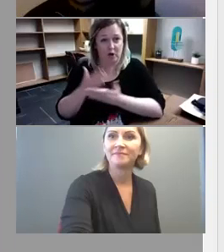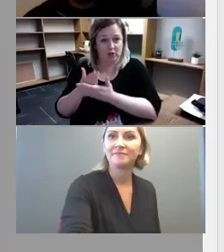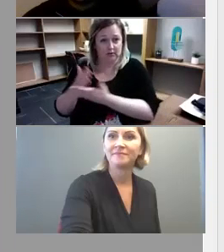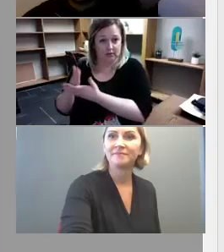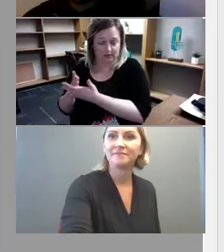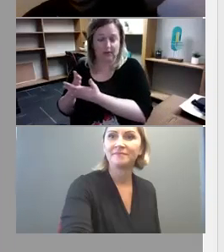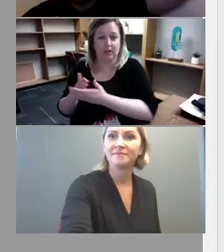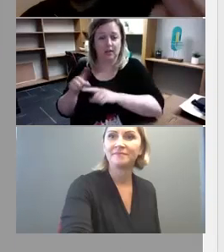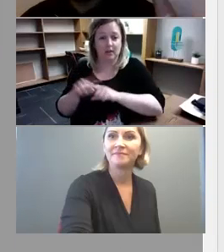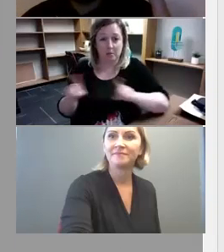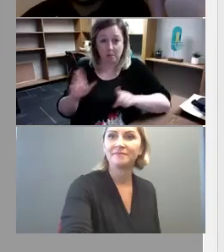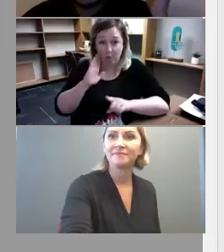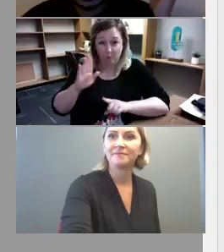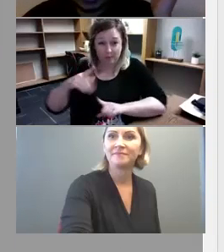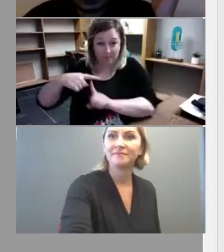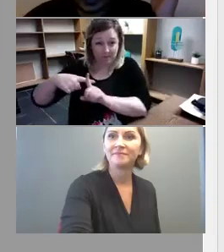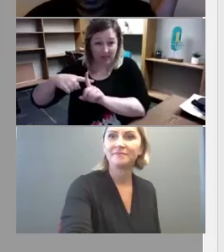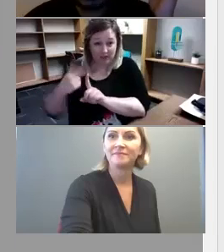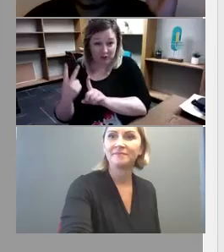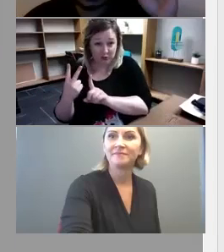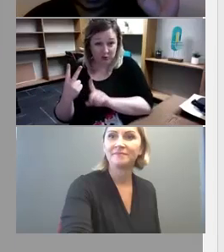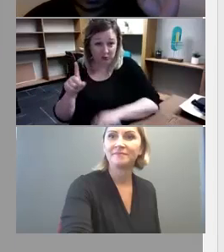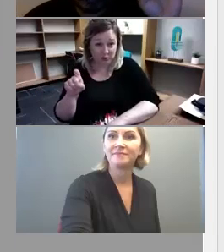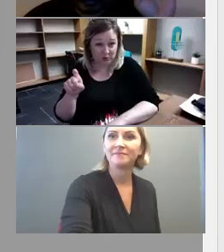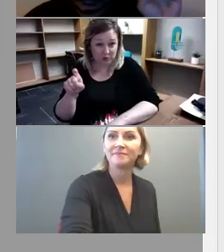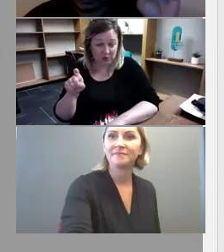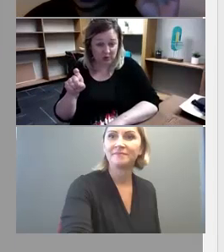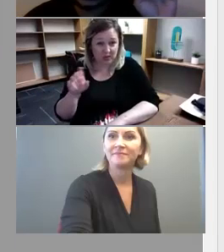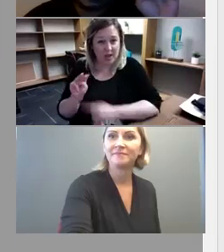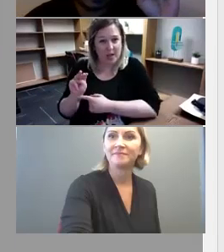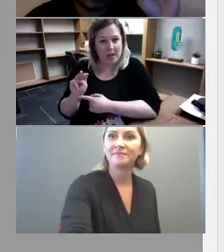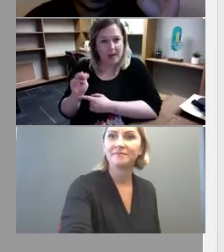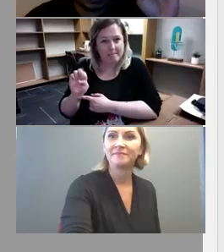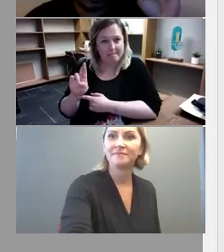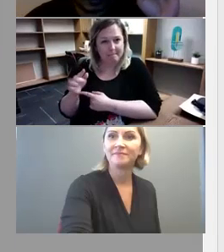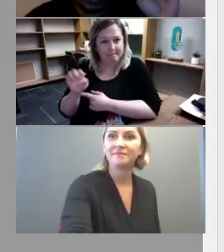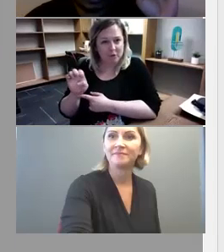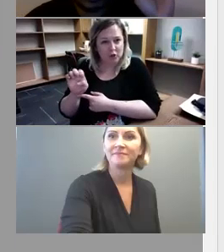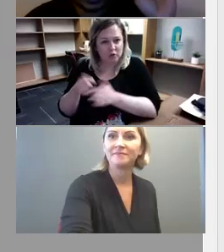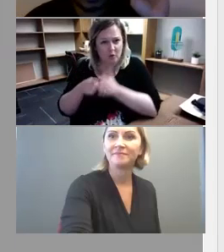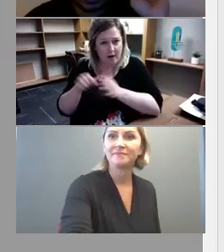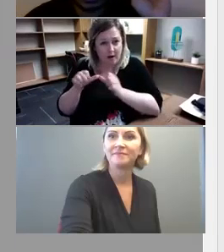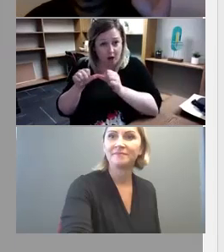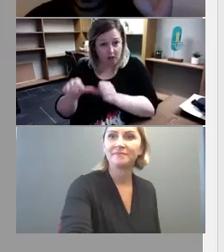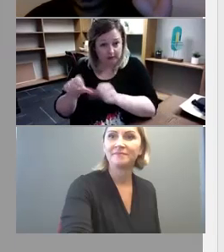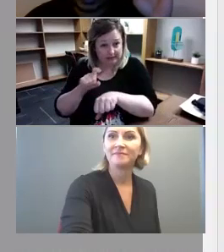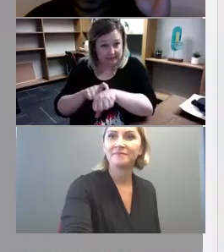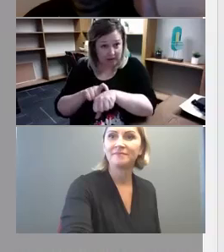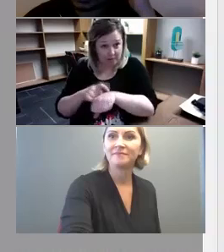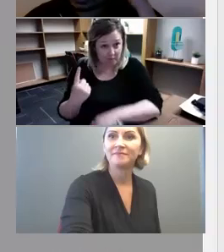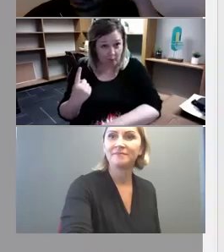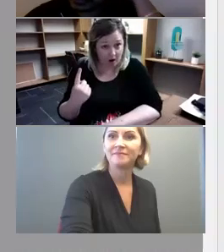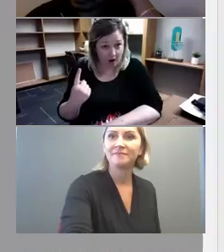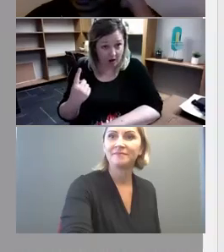to be plus of 2? Does merging require a constant time complexity of 1, or does merging require a